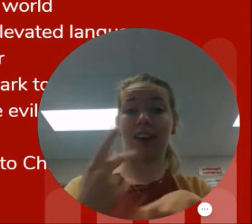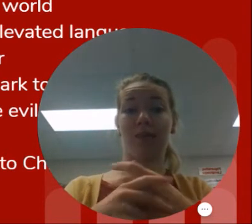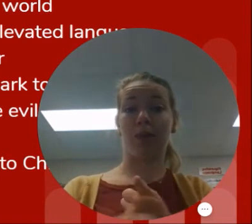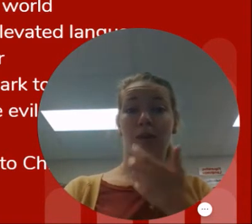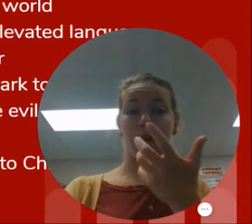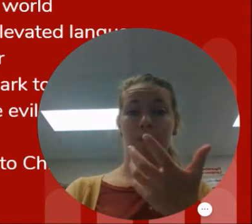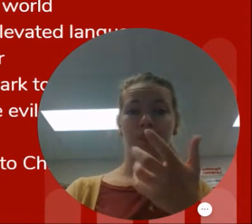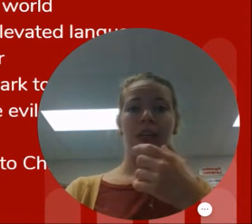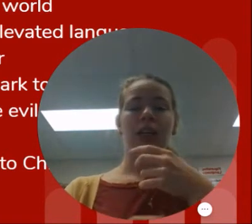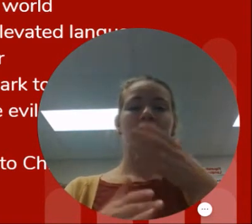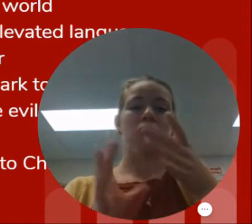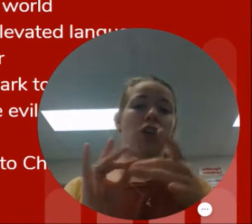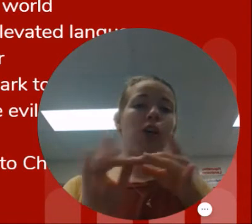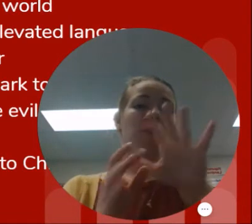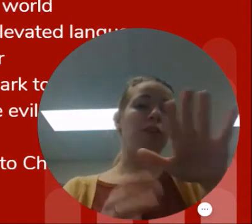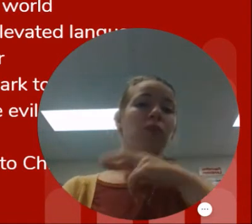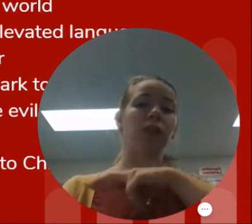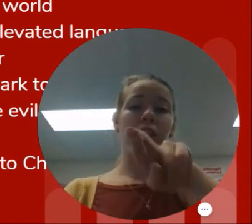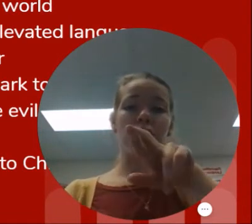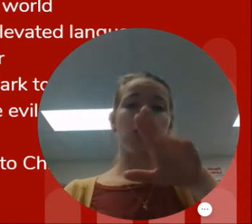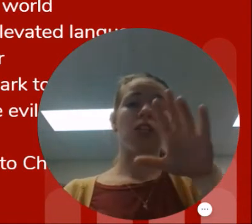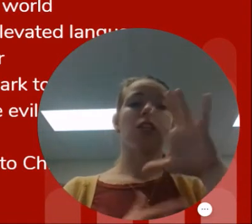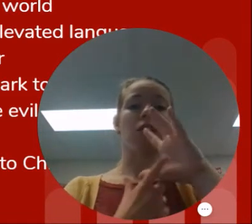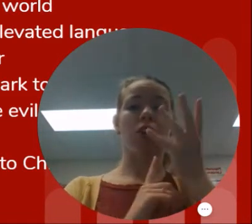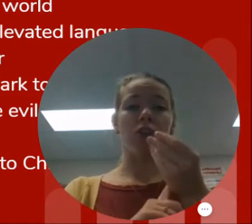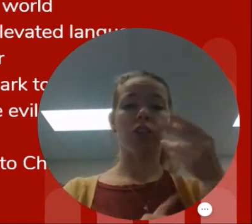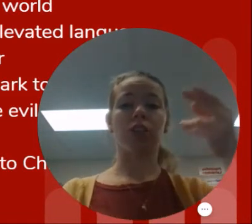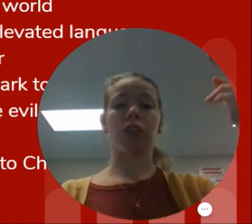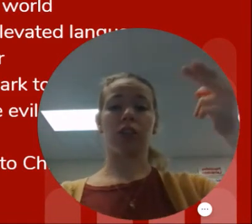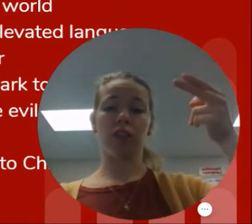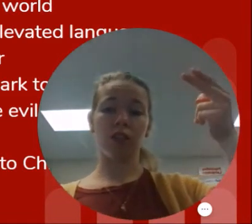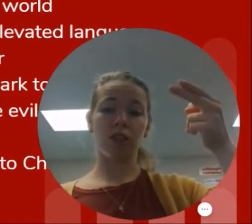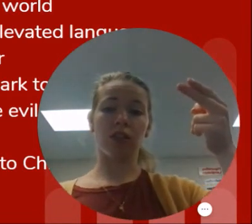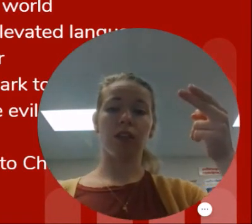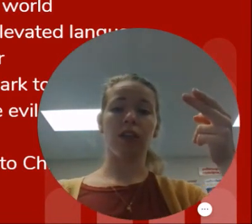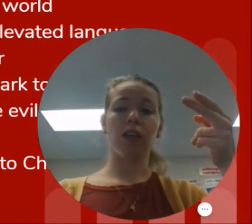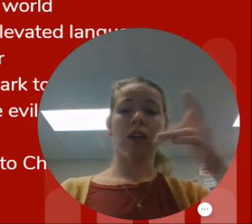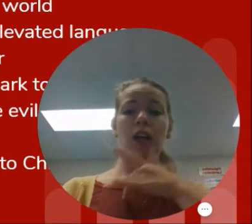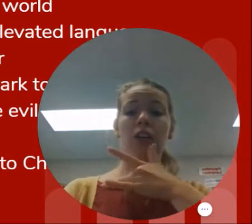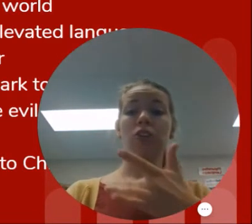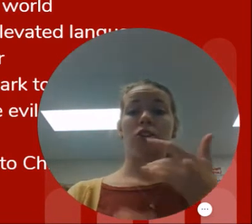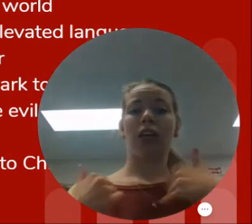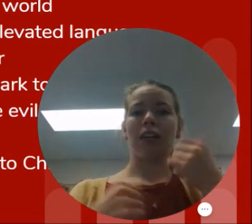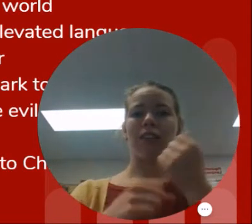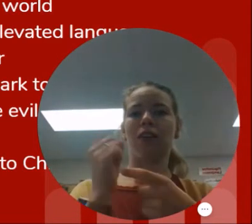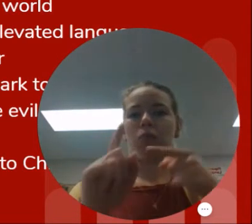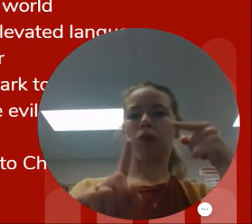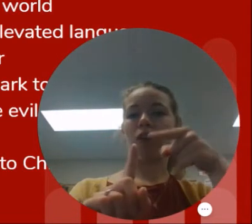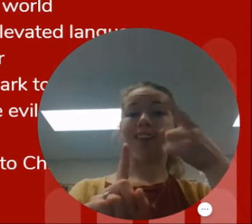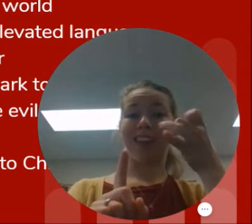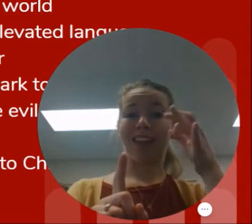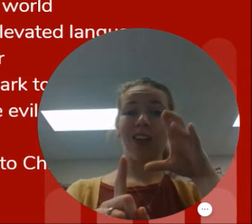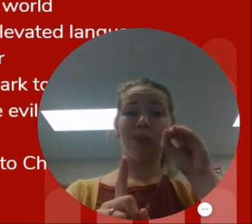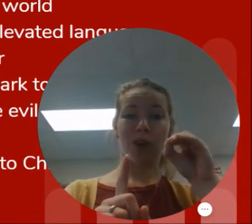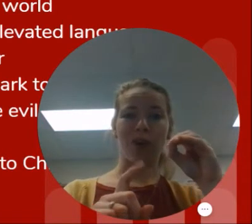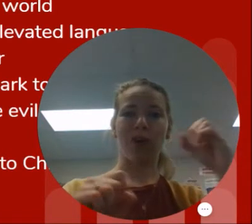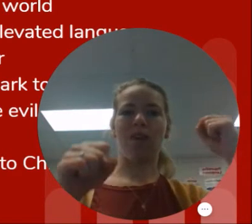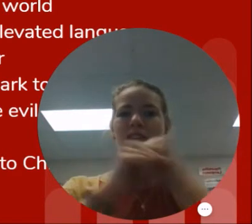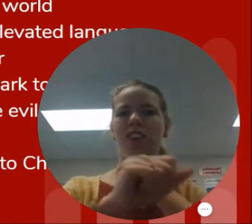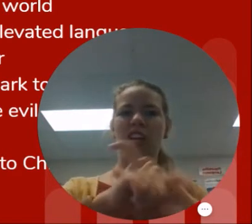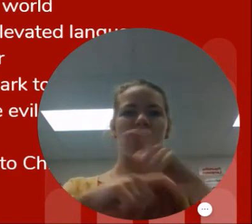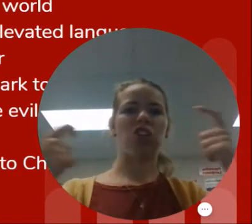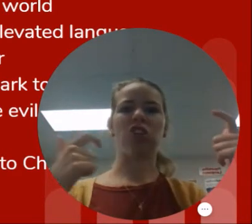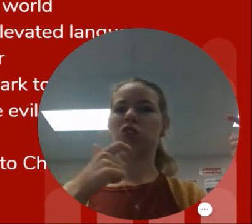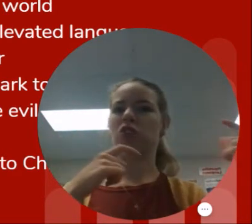that kind of poem. It is talking about their religion, their culture, their history, and usually it has someone, the